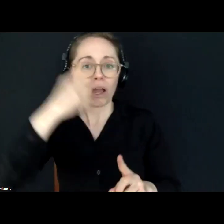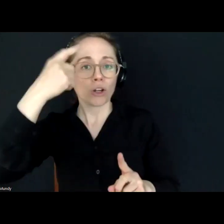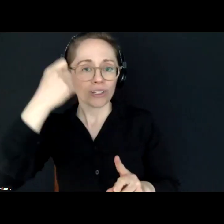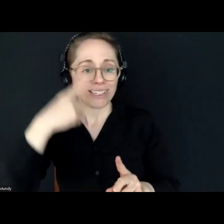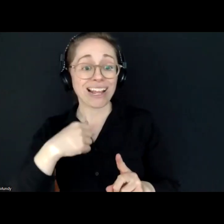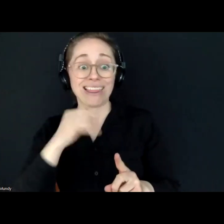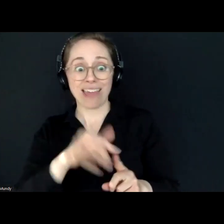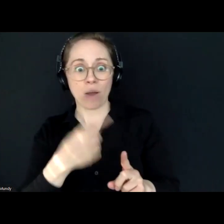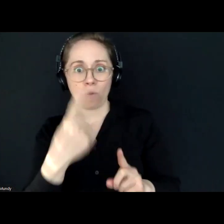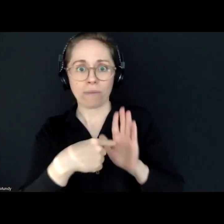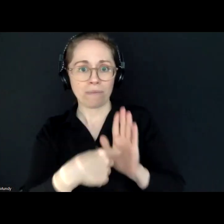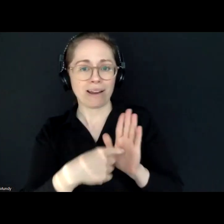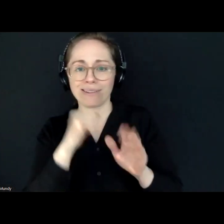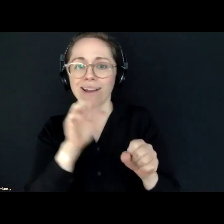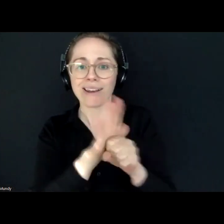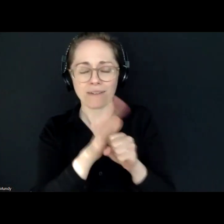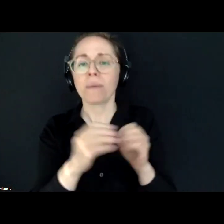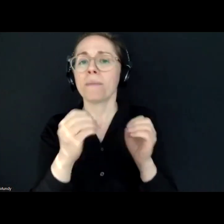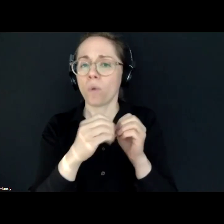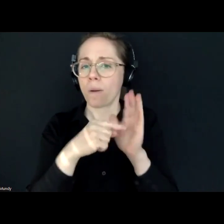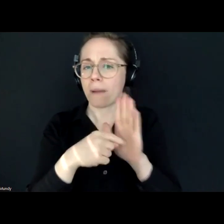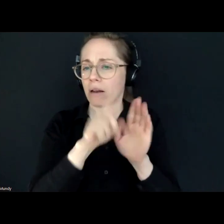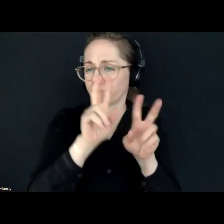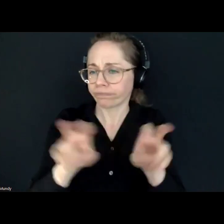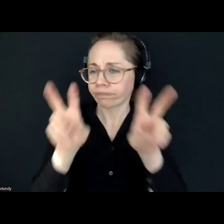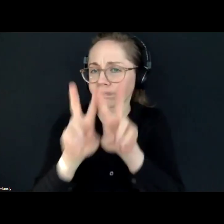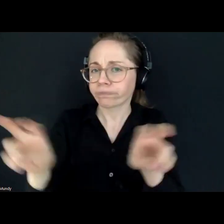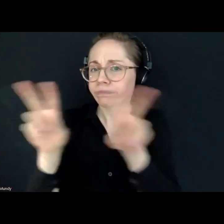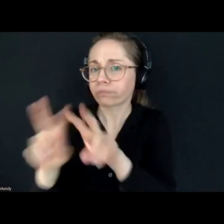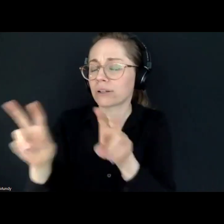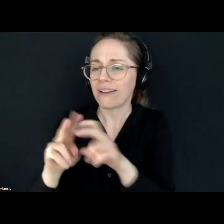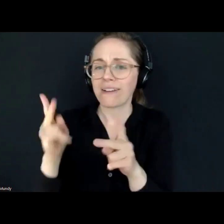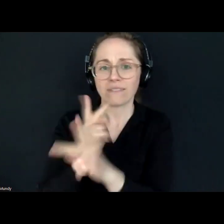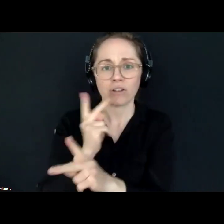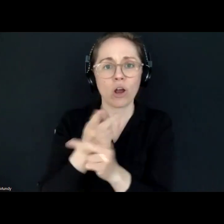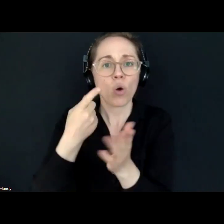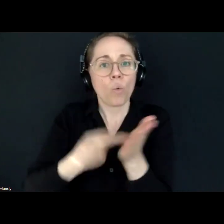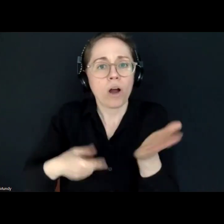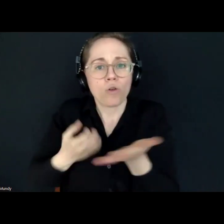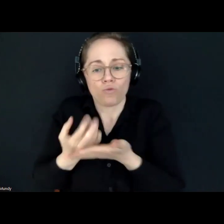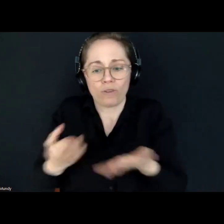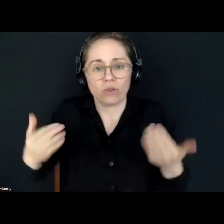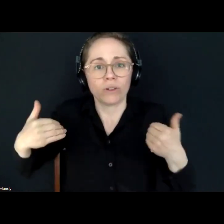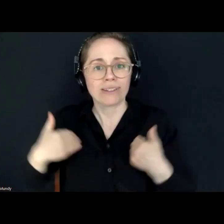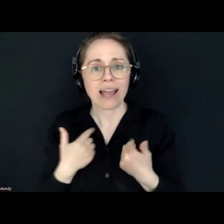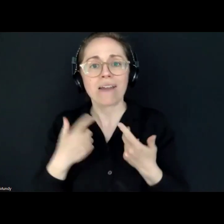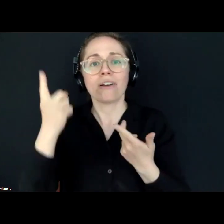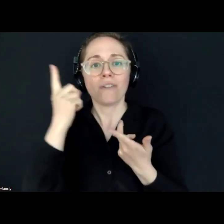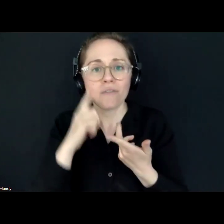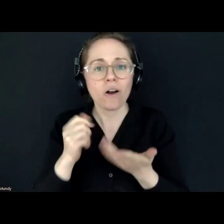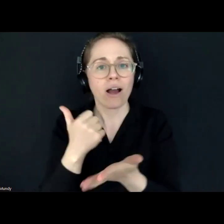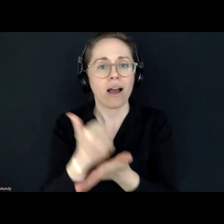that maximize existing resources, but propose new palatable and sustainable revenue streams. And we want